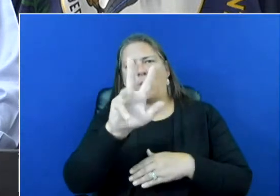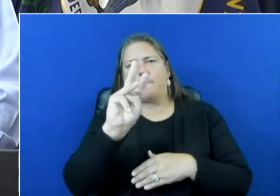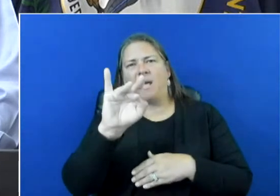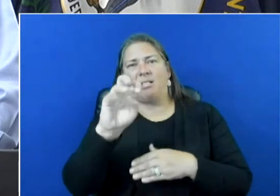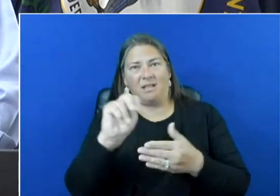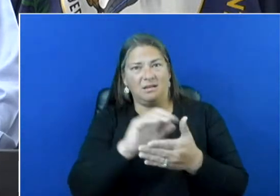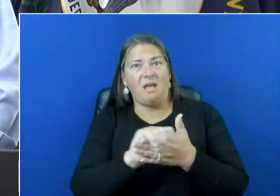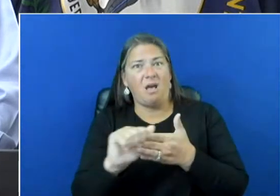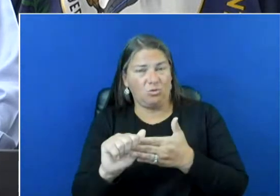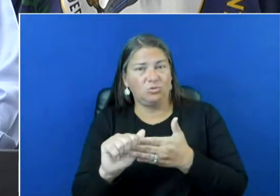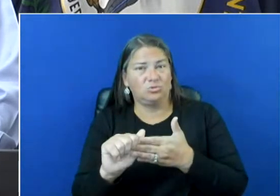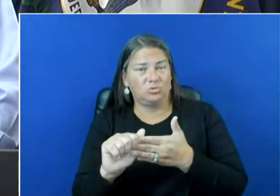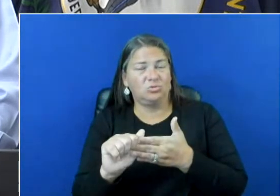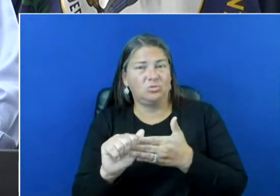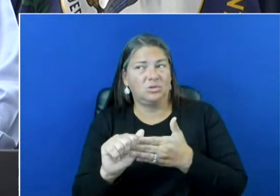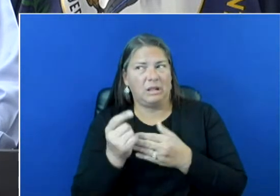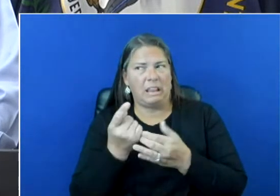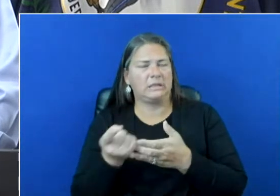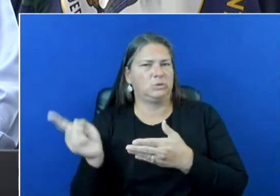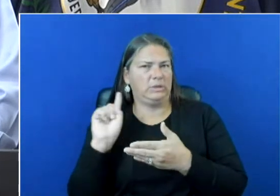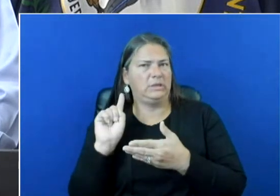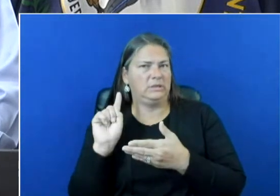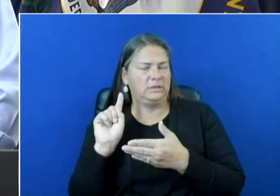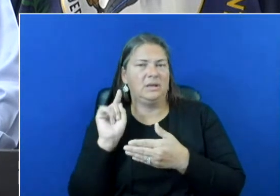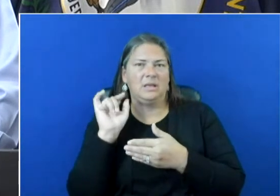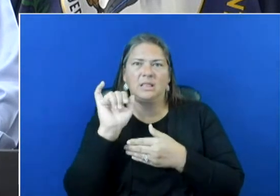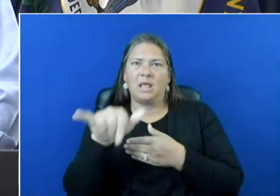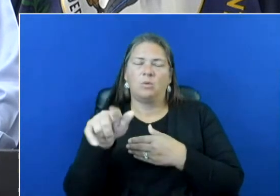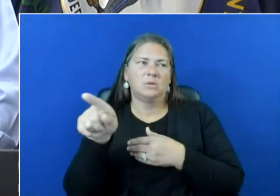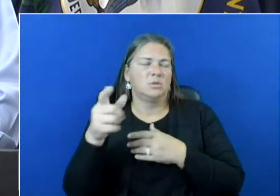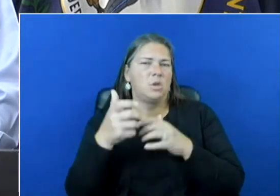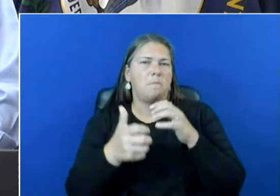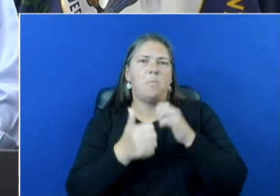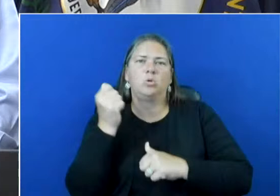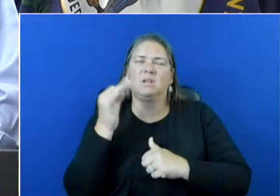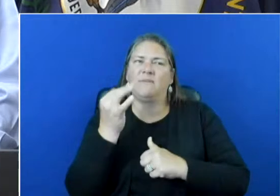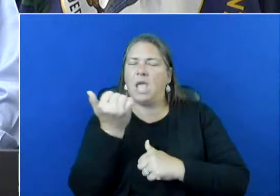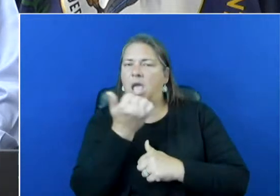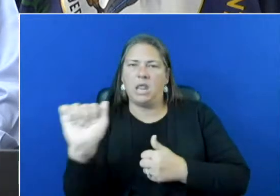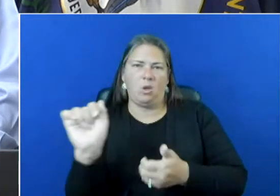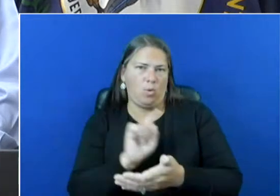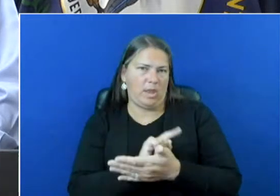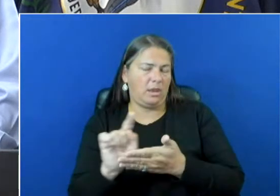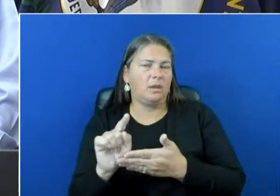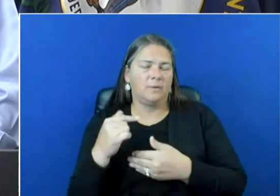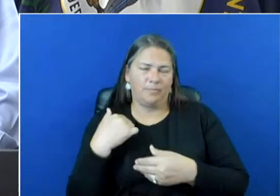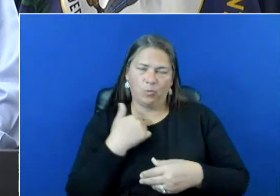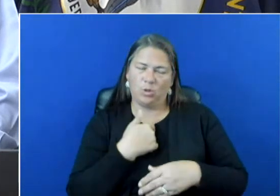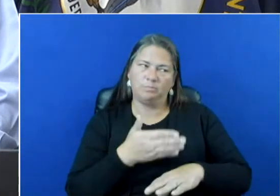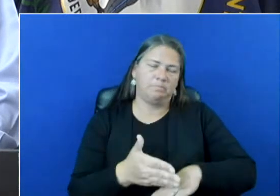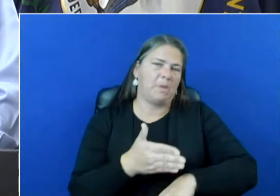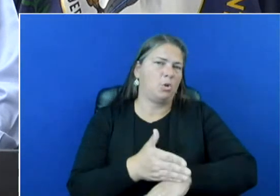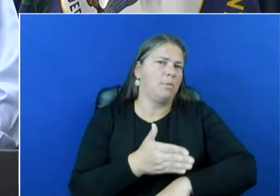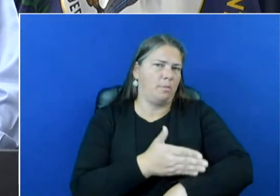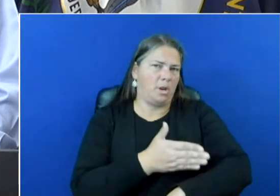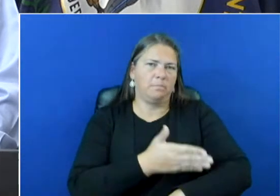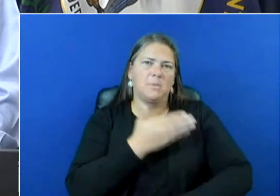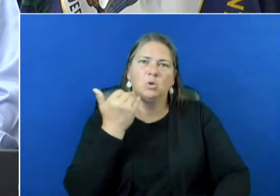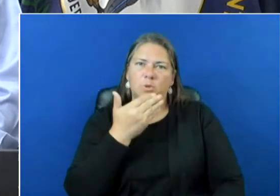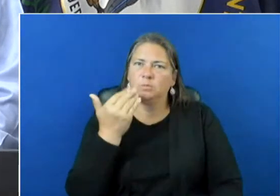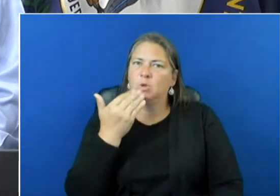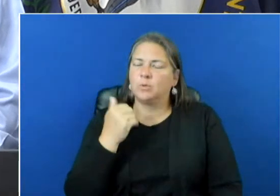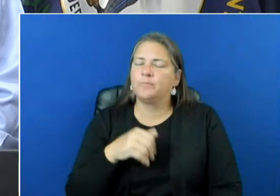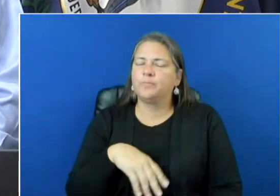of help last week. That was the most of any single week, and we're getting better and better. Corinne